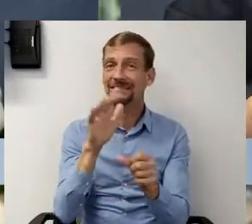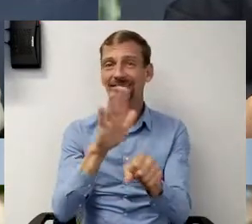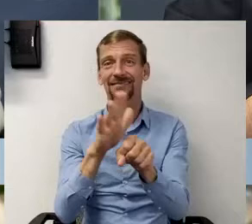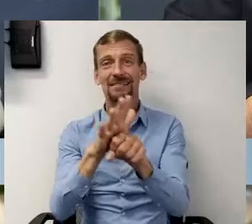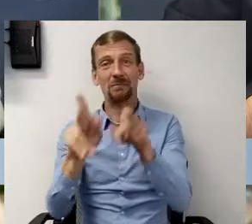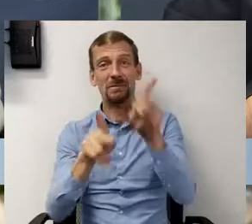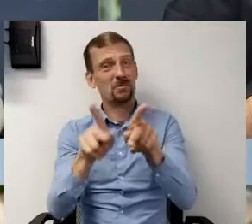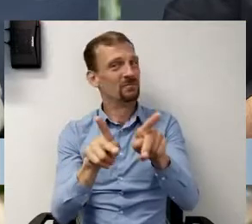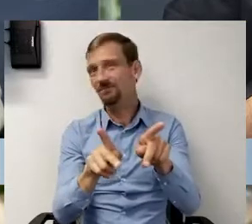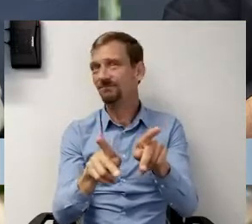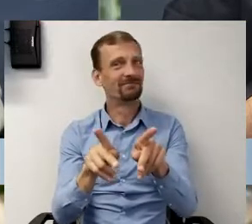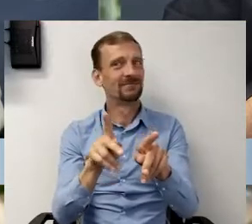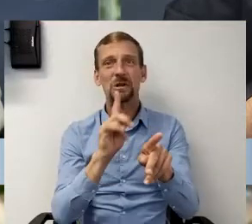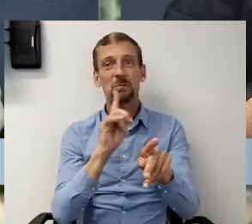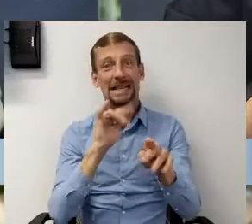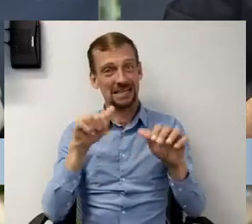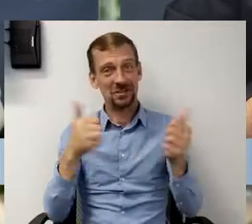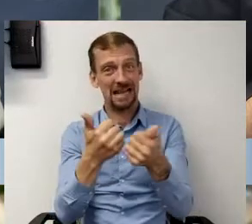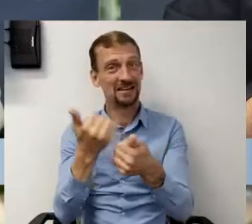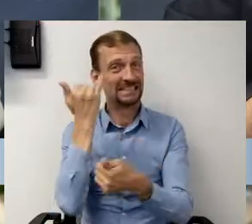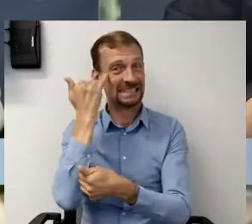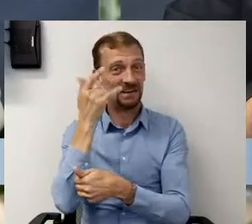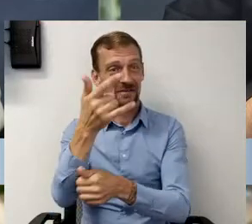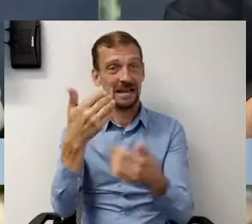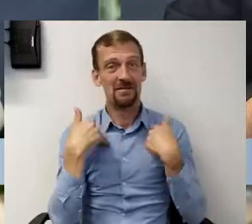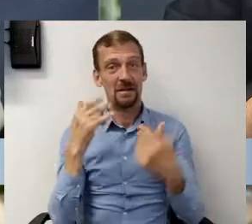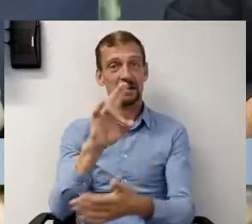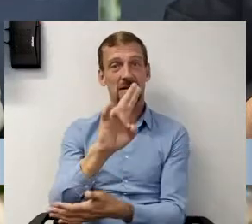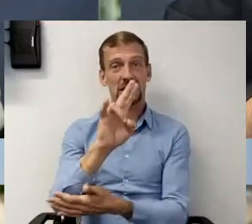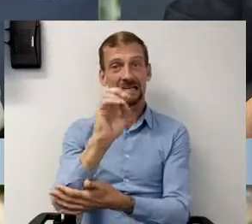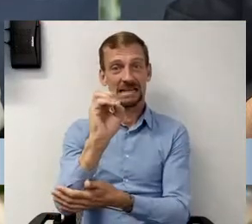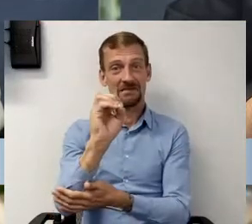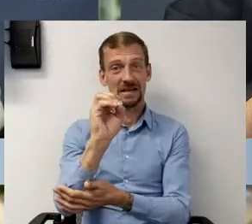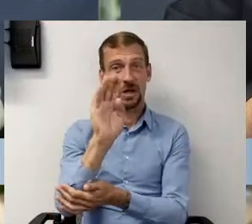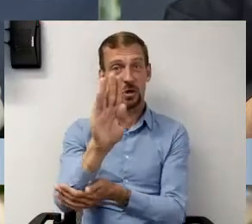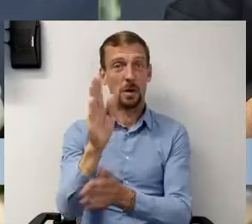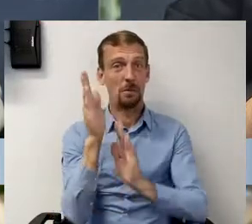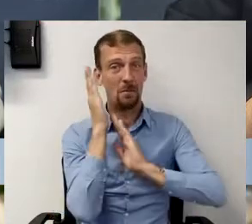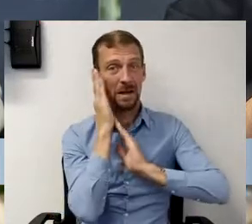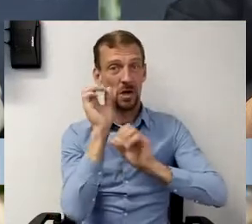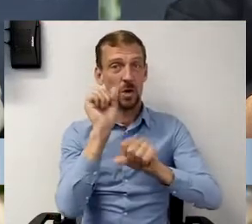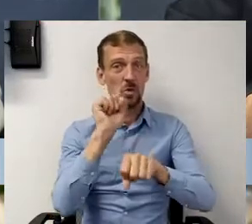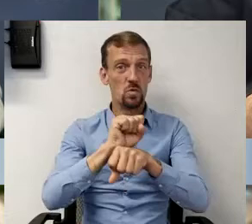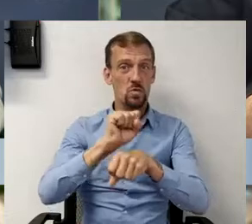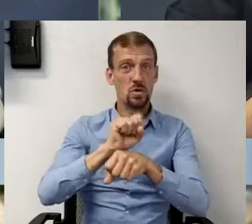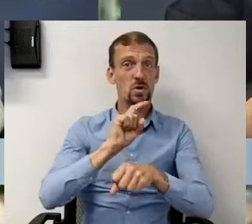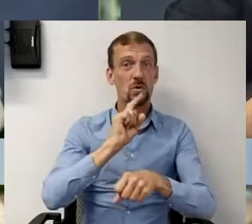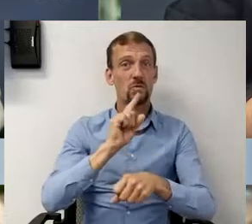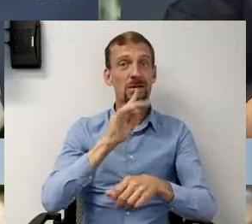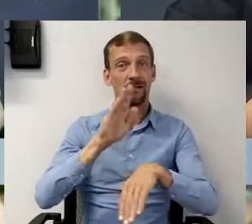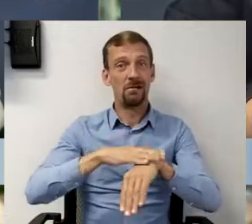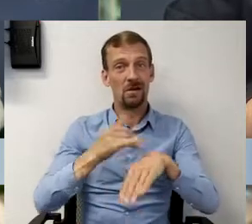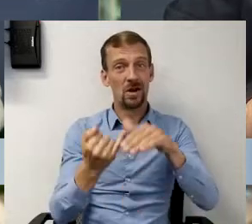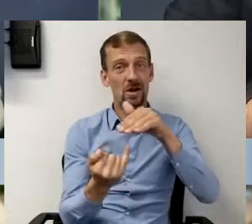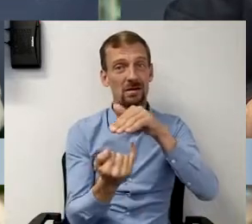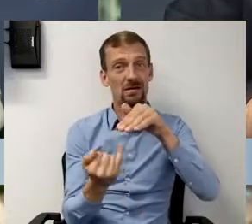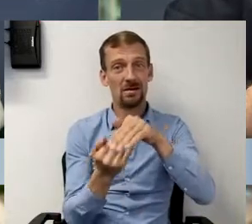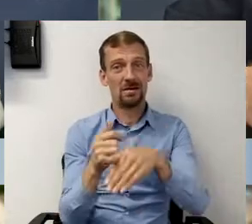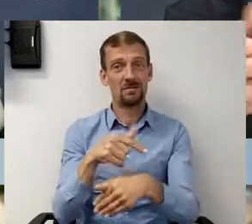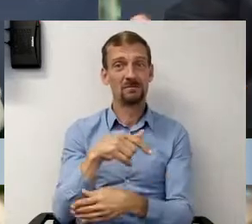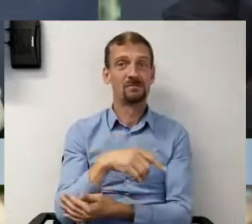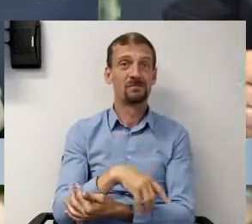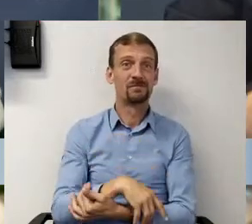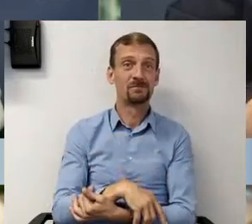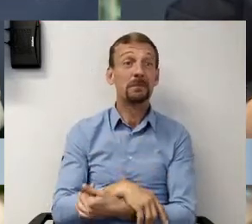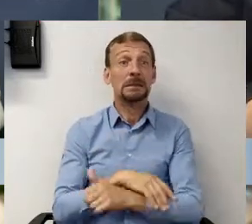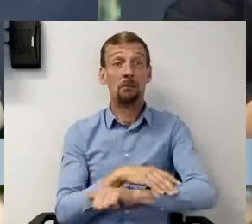no doubt about it. When you have 70 of your clinical bedside workforce that are under quarantine. We